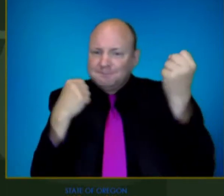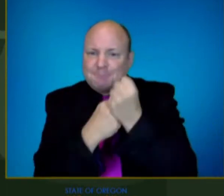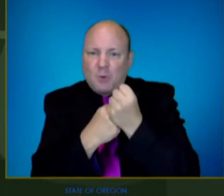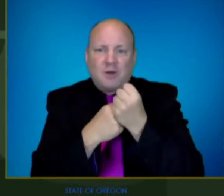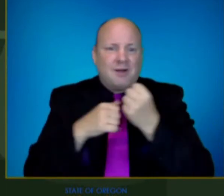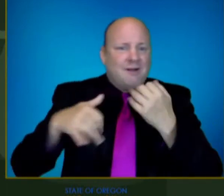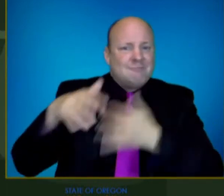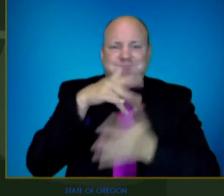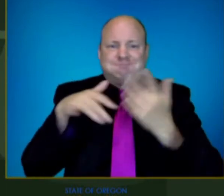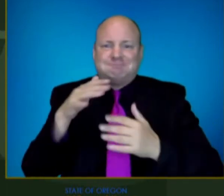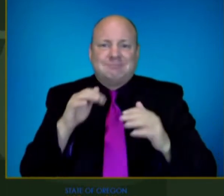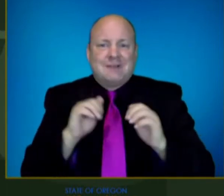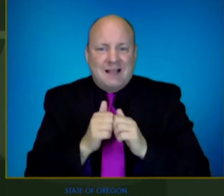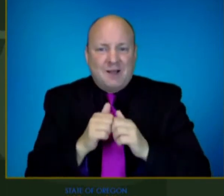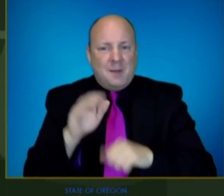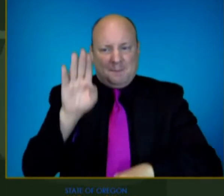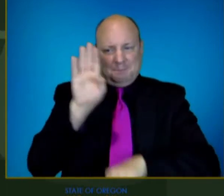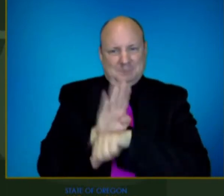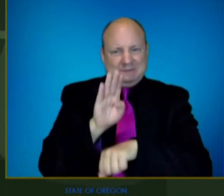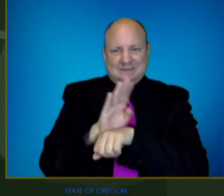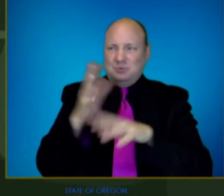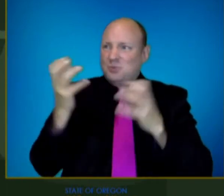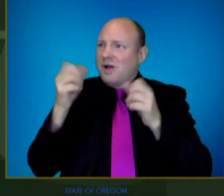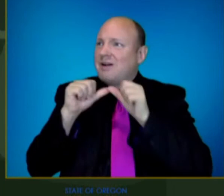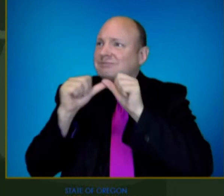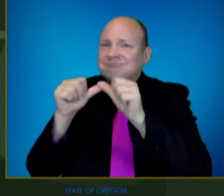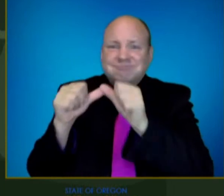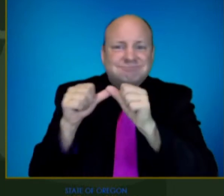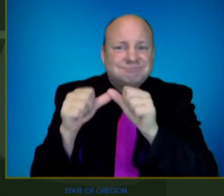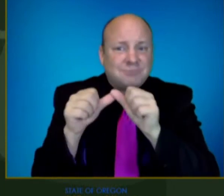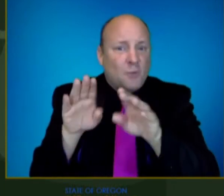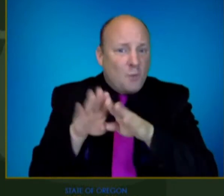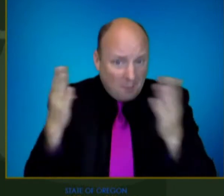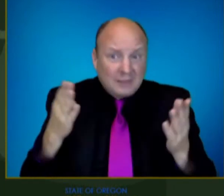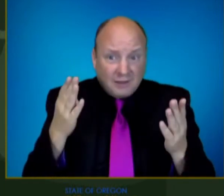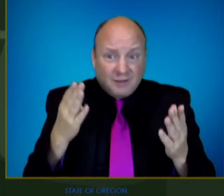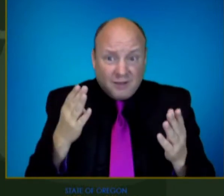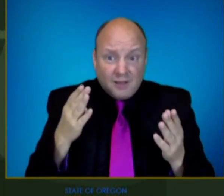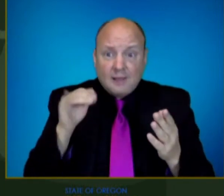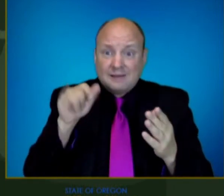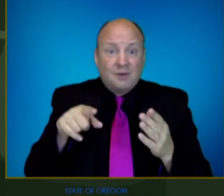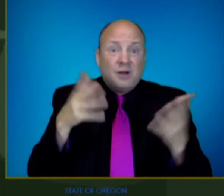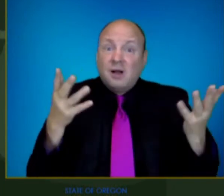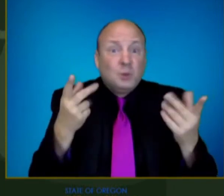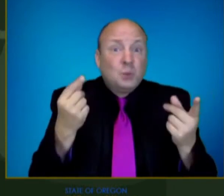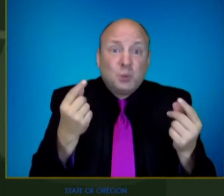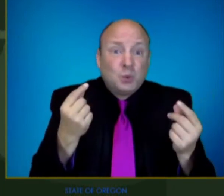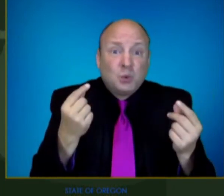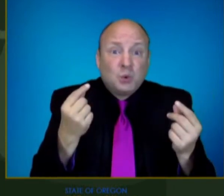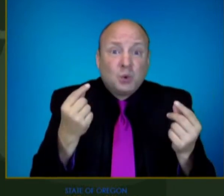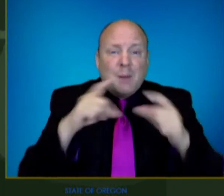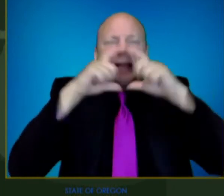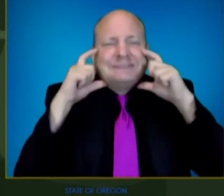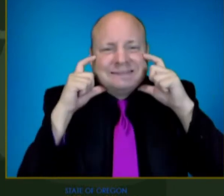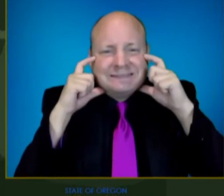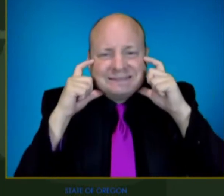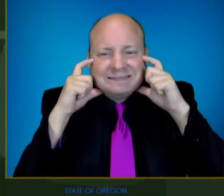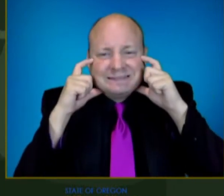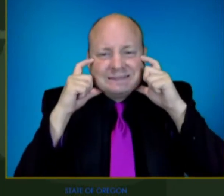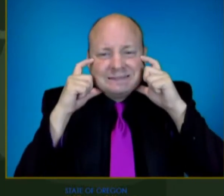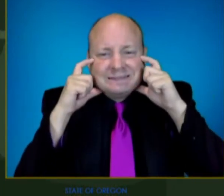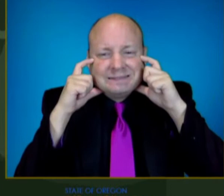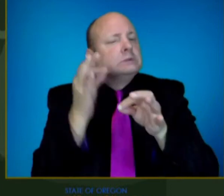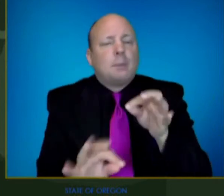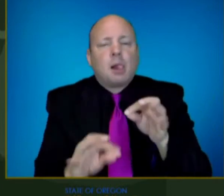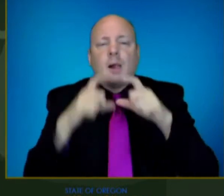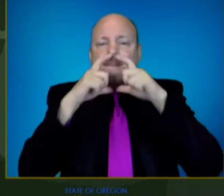our businesses need to stay open. This is a simple and effective tool. It's a very easy way to